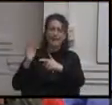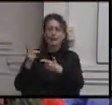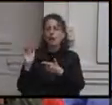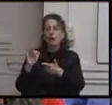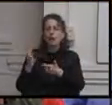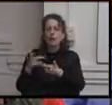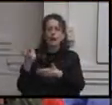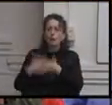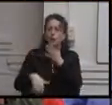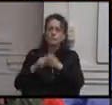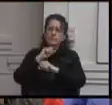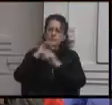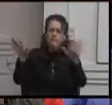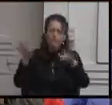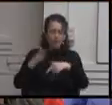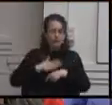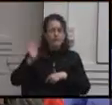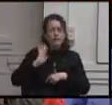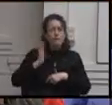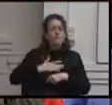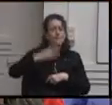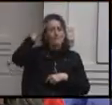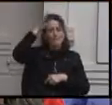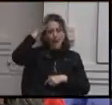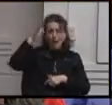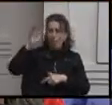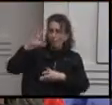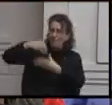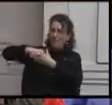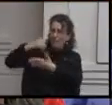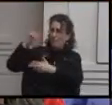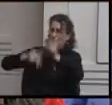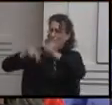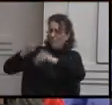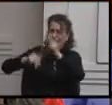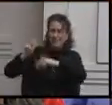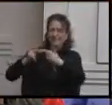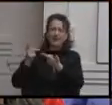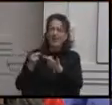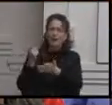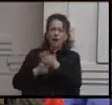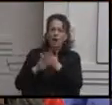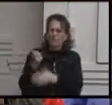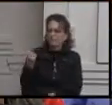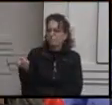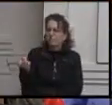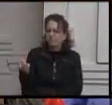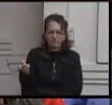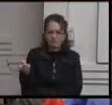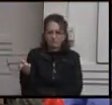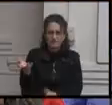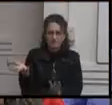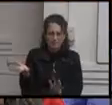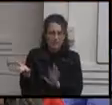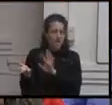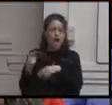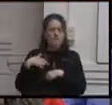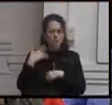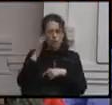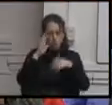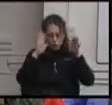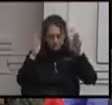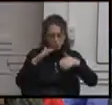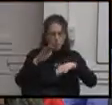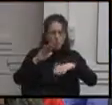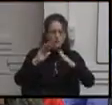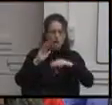department. I think that we need to find ways here in town to bring manufacturing back. I